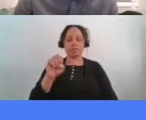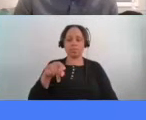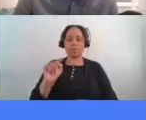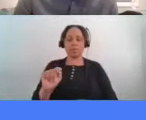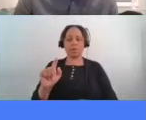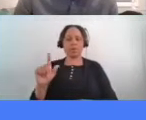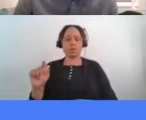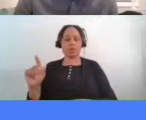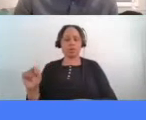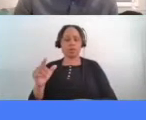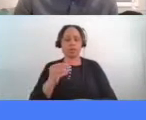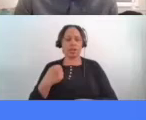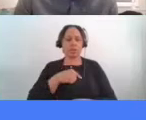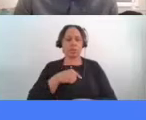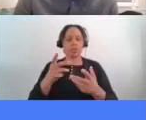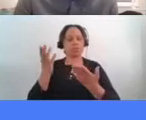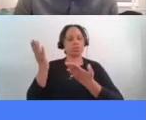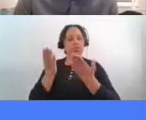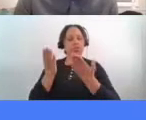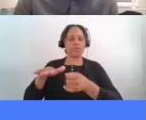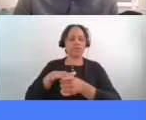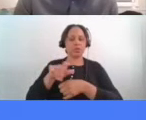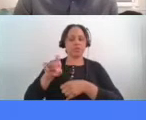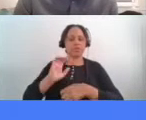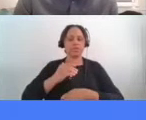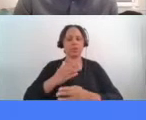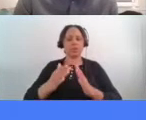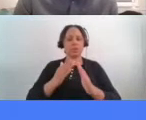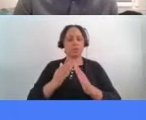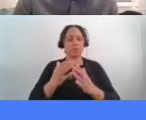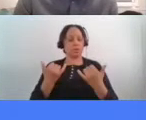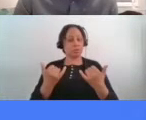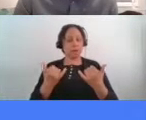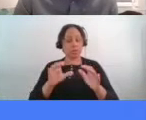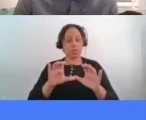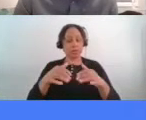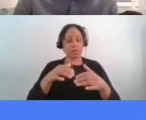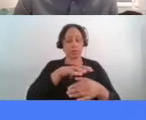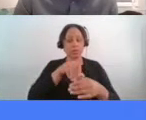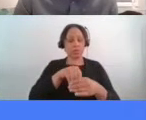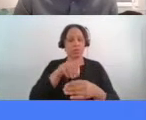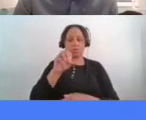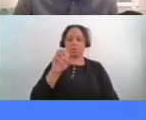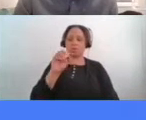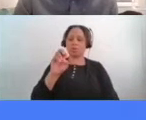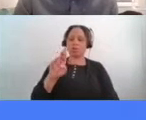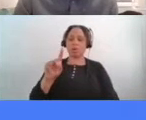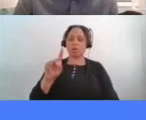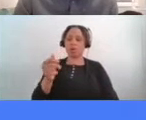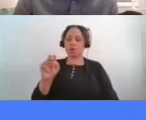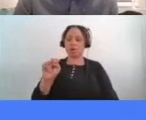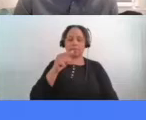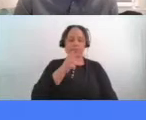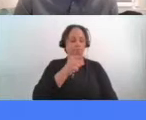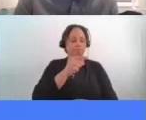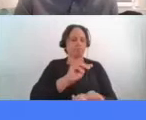to age, gender, ethnicity. At this point, the committee is made up of Omar Khan, who is a physician,